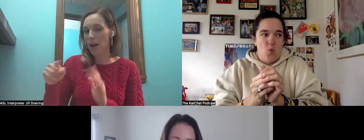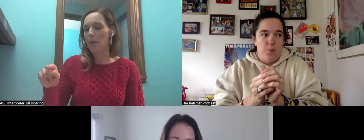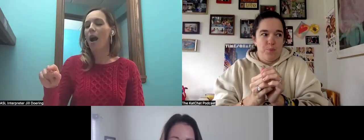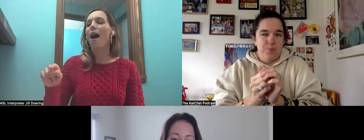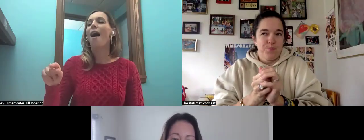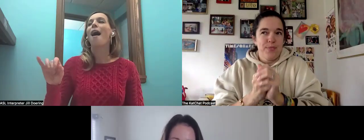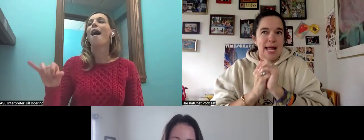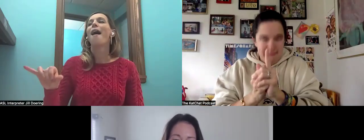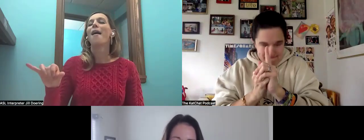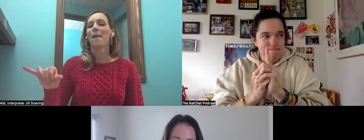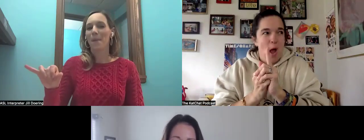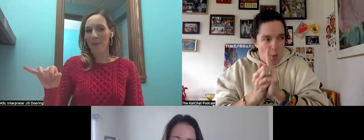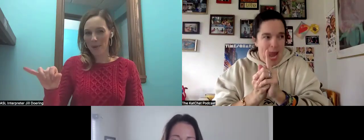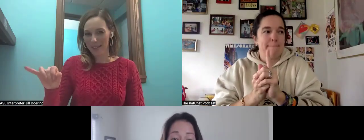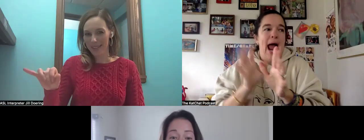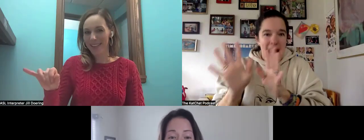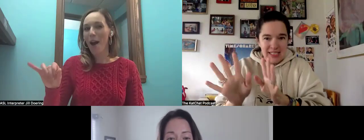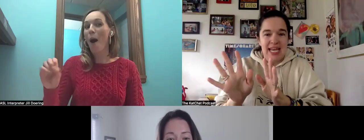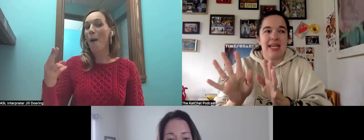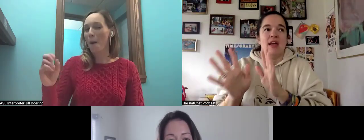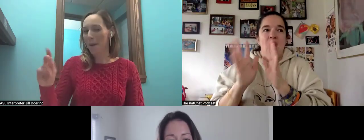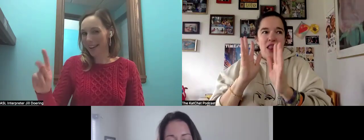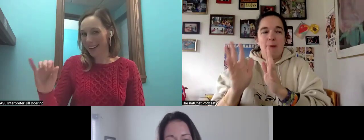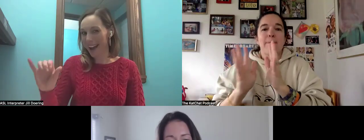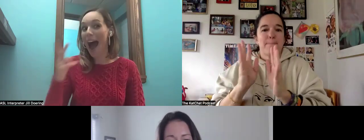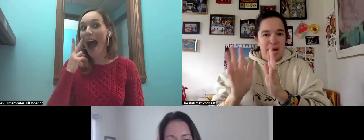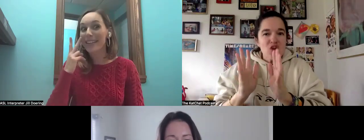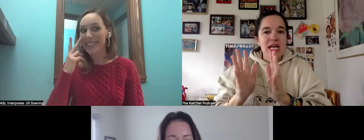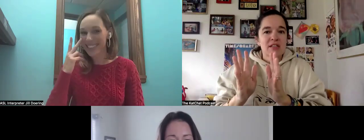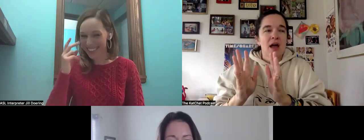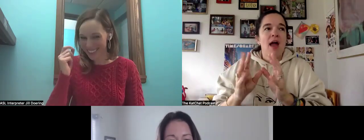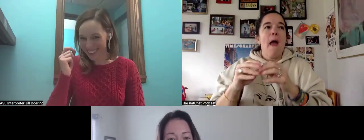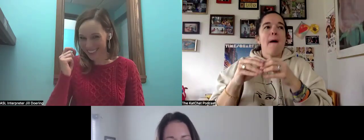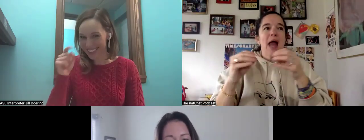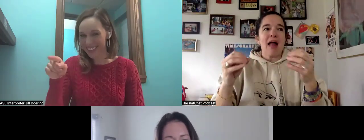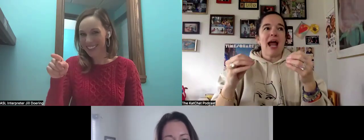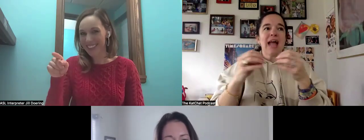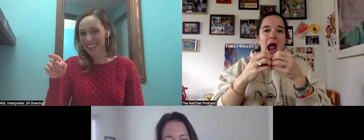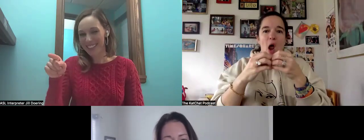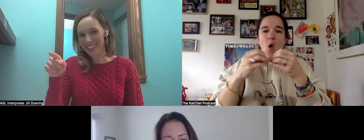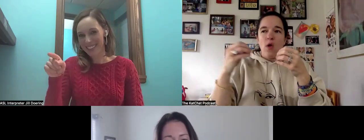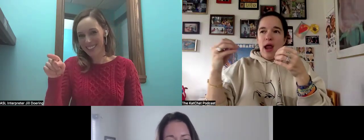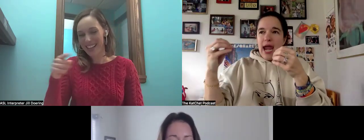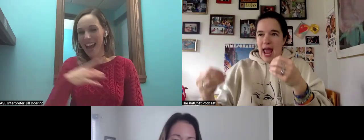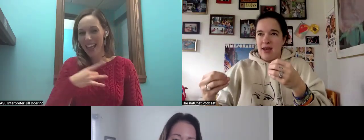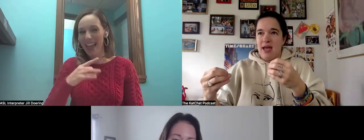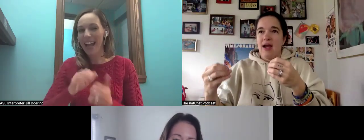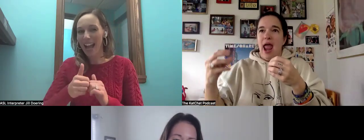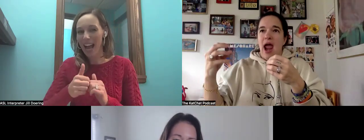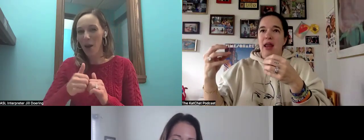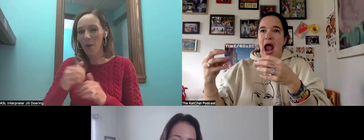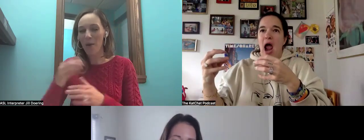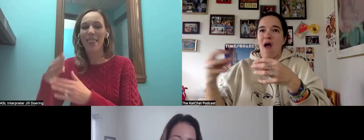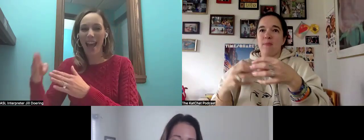oh, Mhm. okay. And I see a little bit bitterness, but I like how it